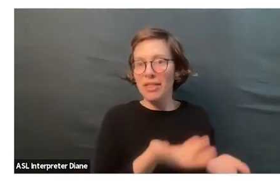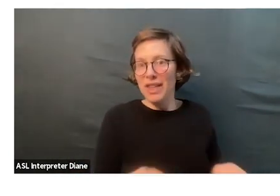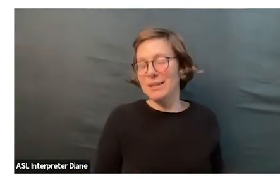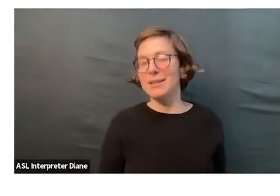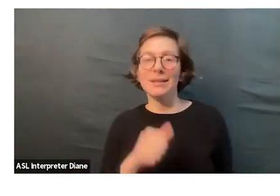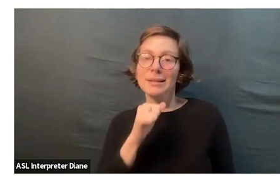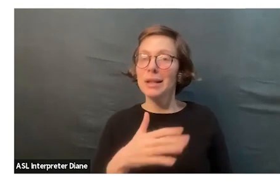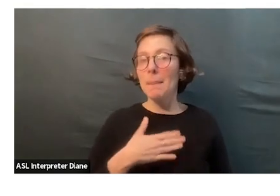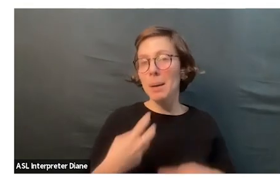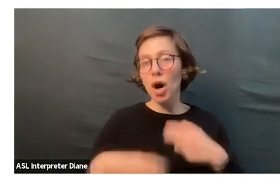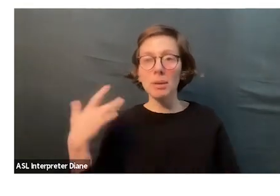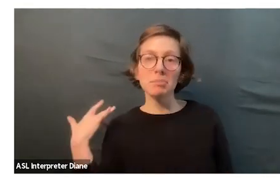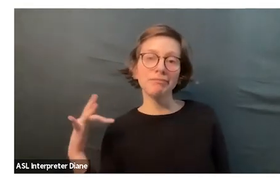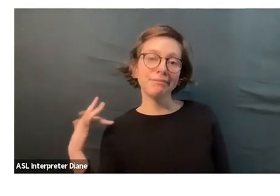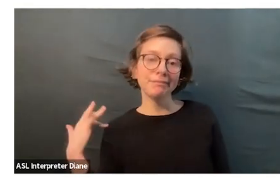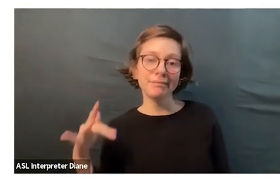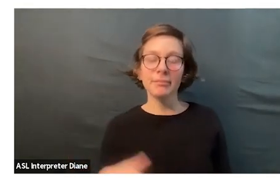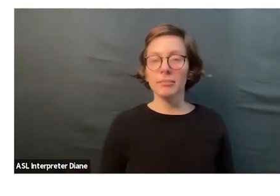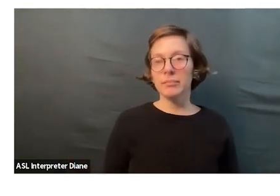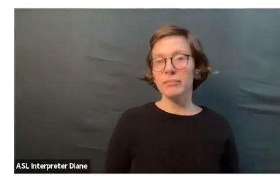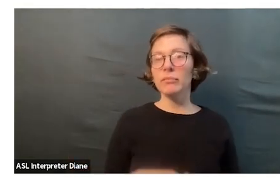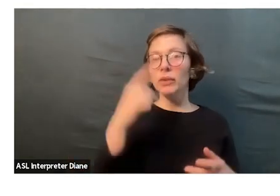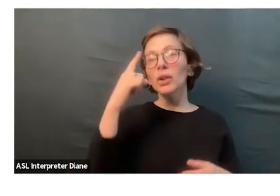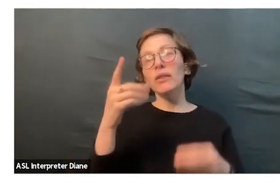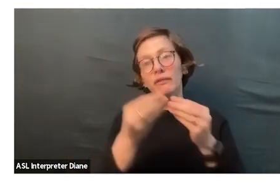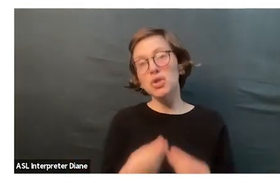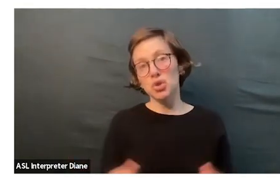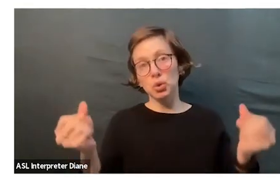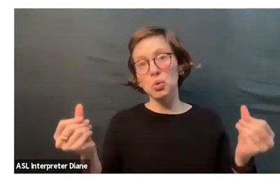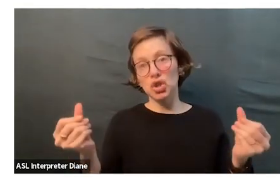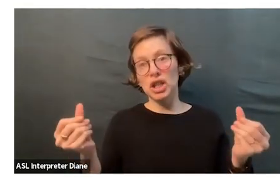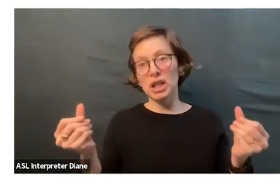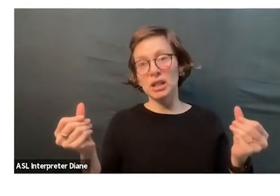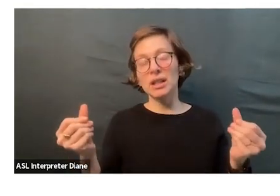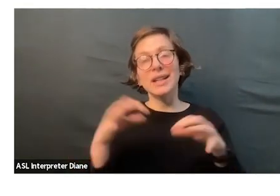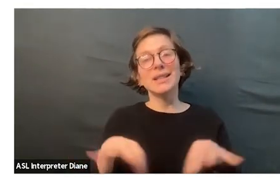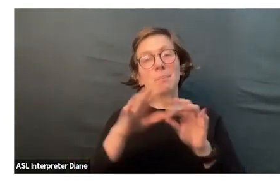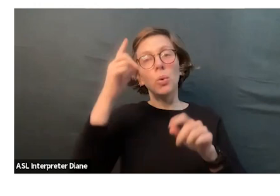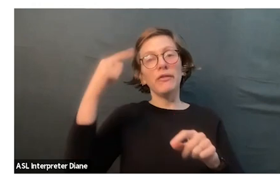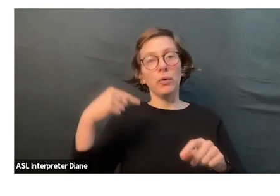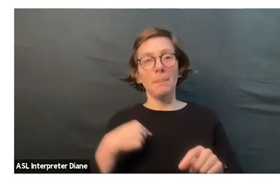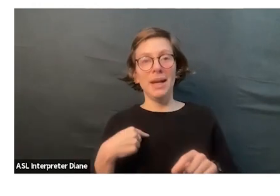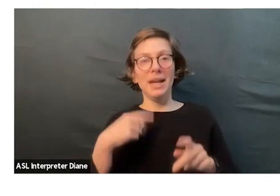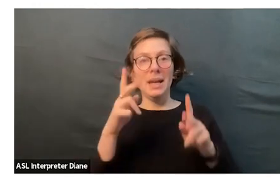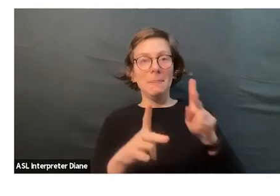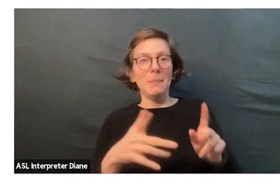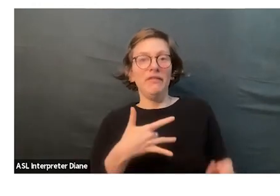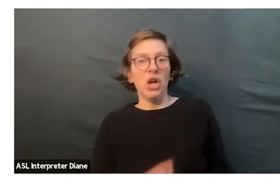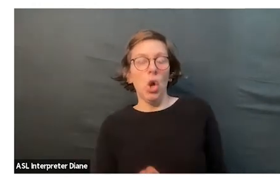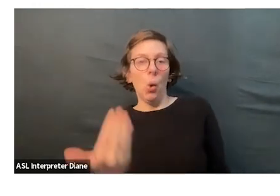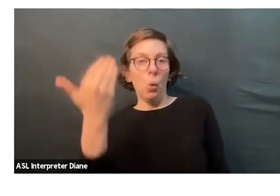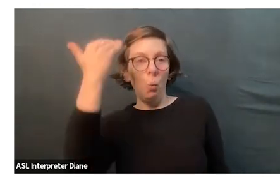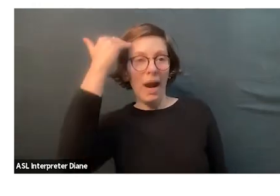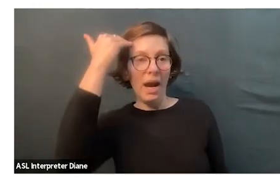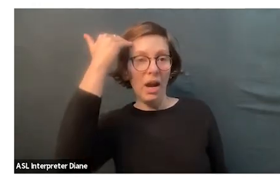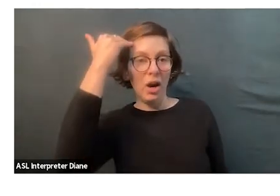new materials. If you're an artist, create art that counters stereotypical. We still have very stereotypical